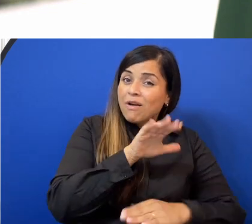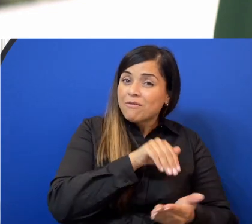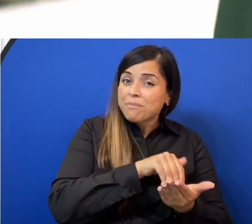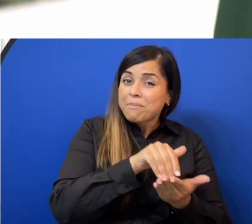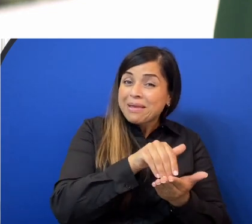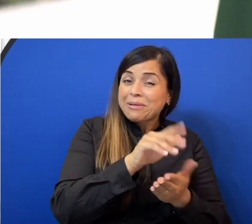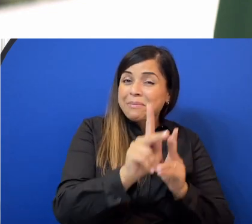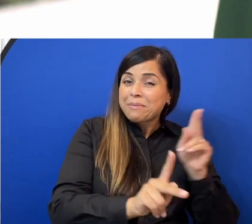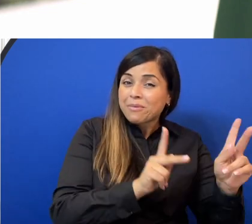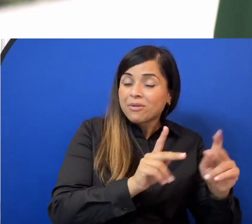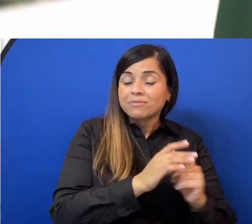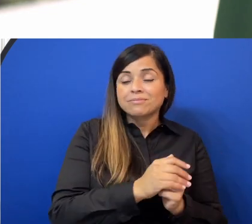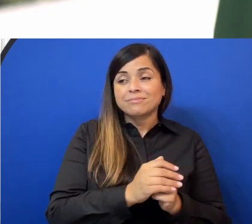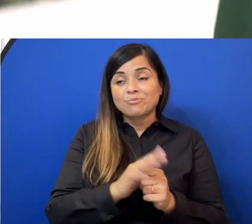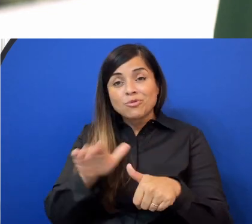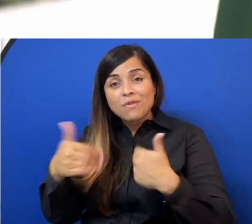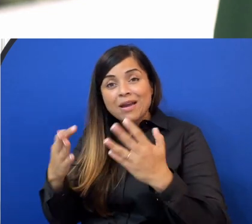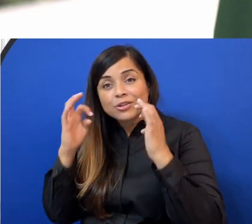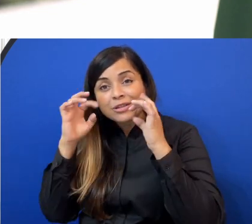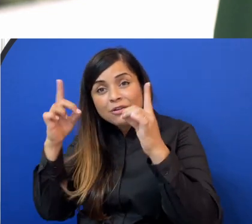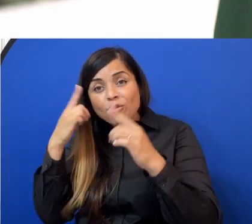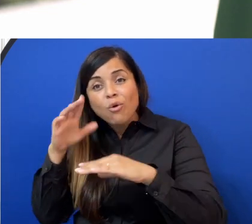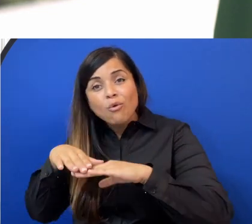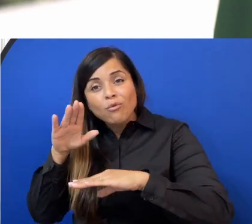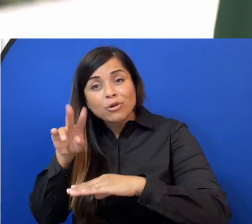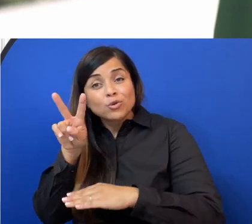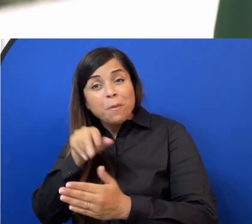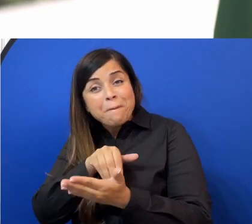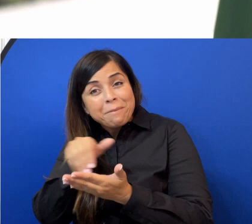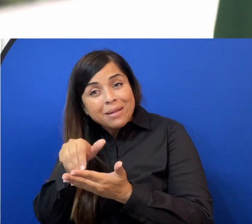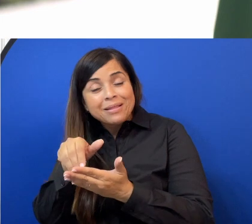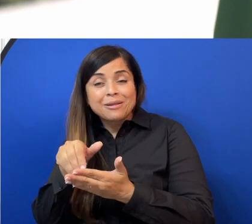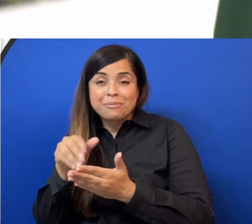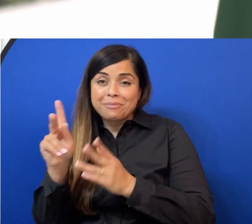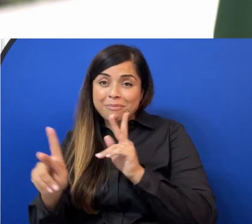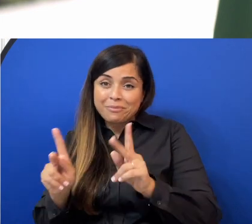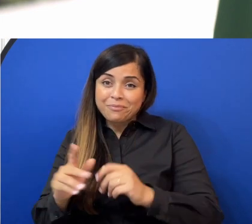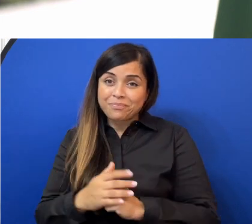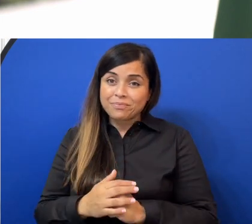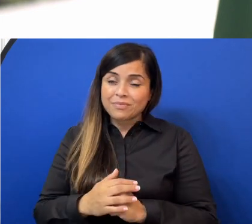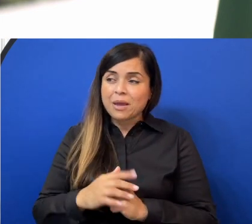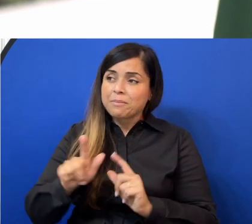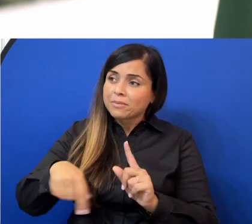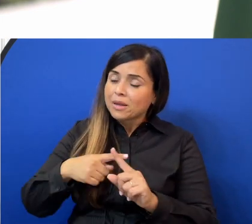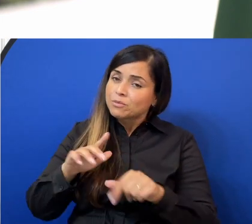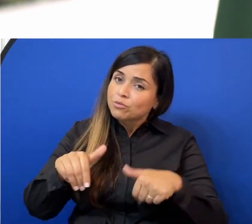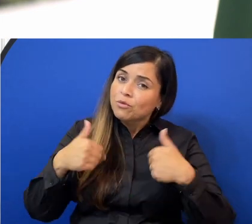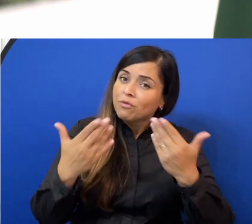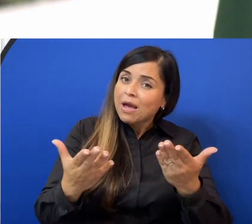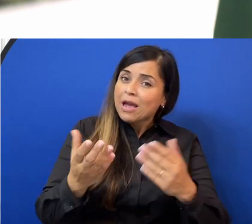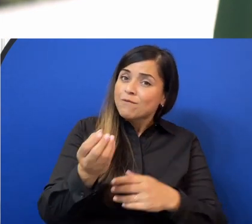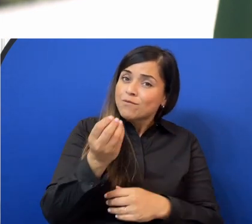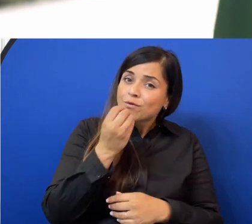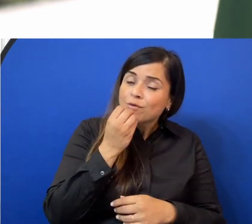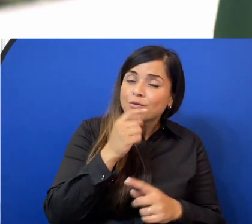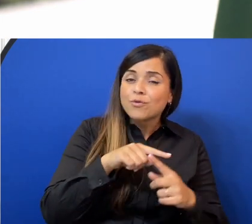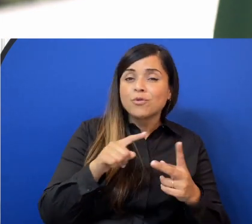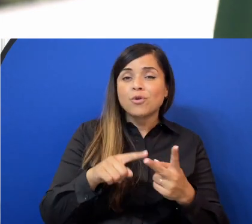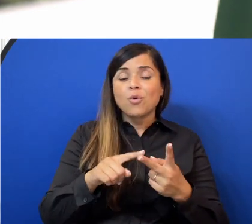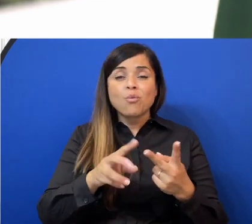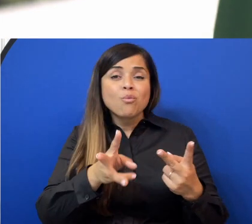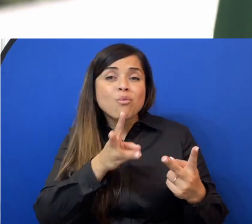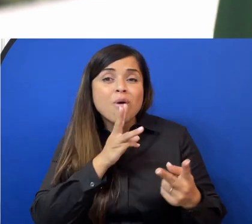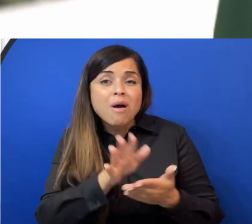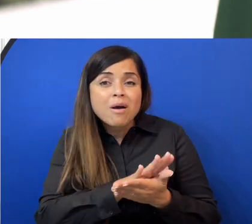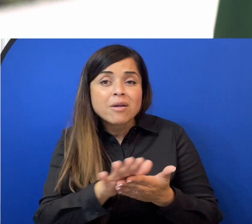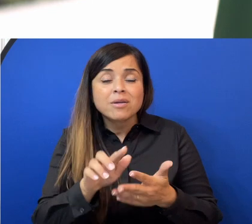education to over 2 million learners. And it has brought food security, safe drinking water and sanitation, clean